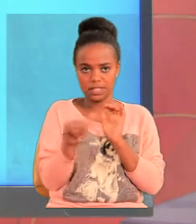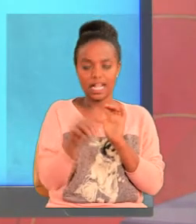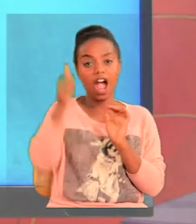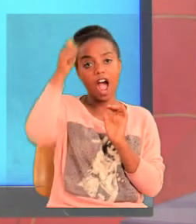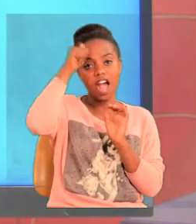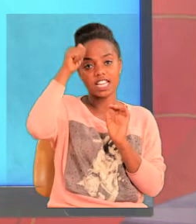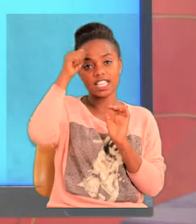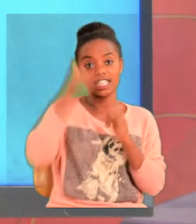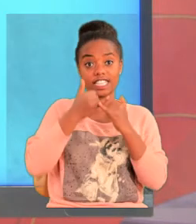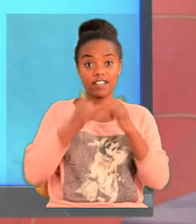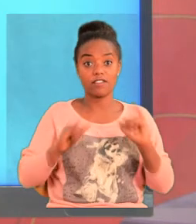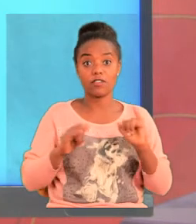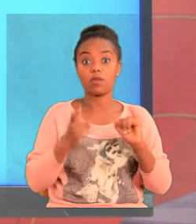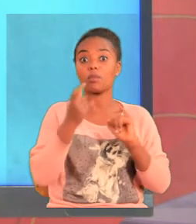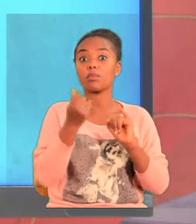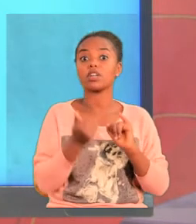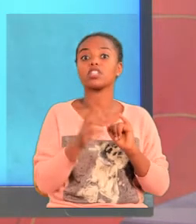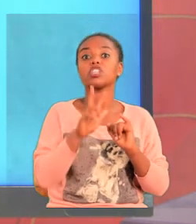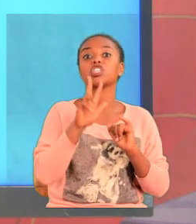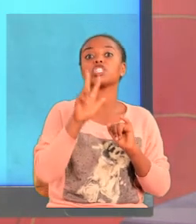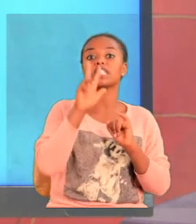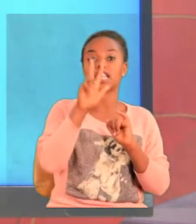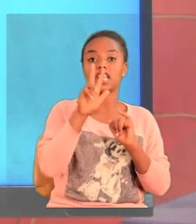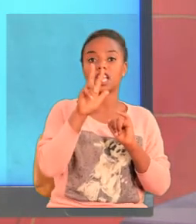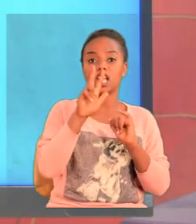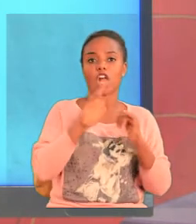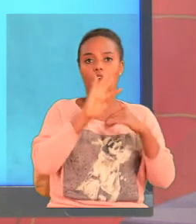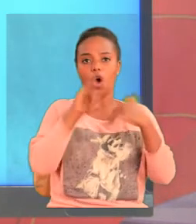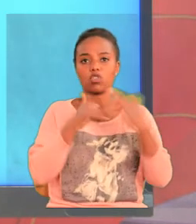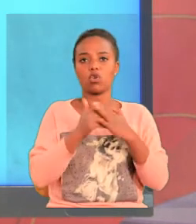Ali's share is this. Ali's share is